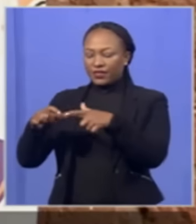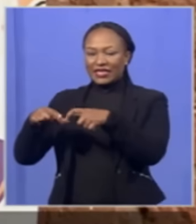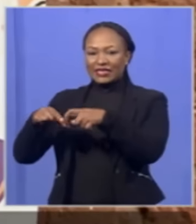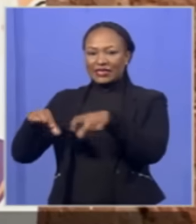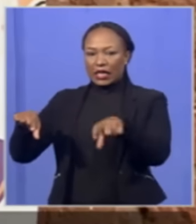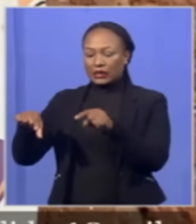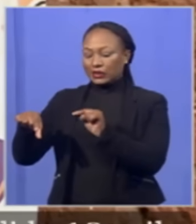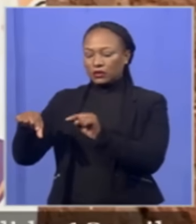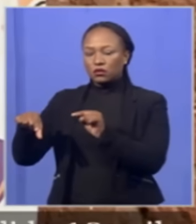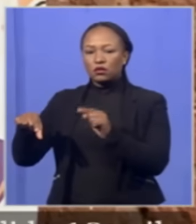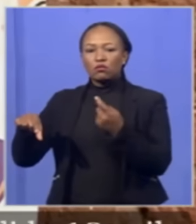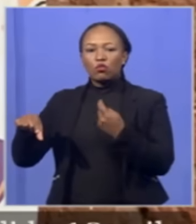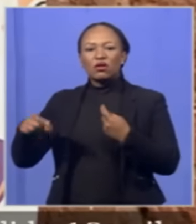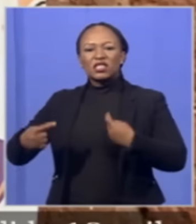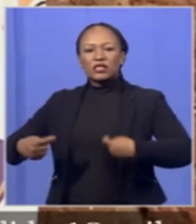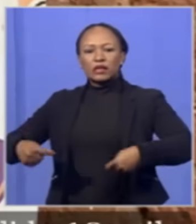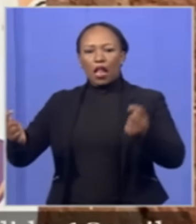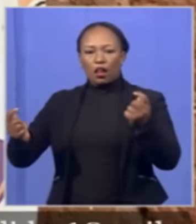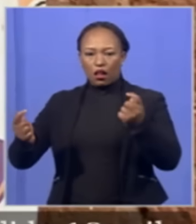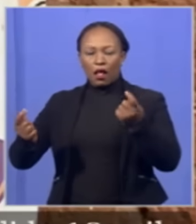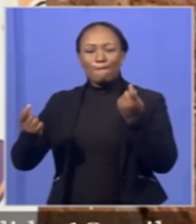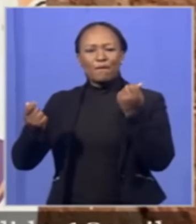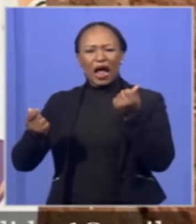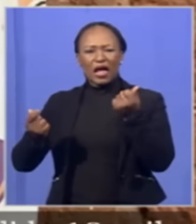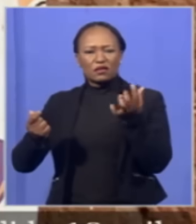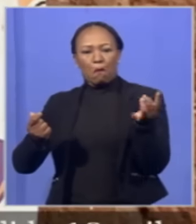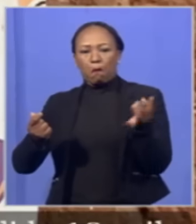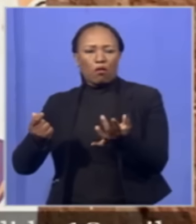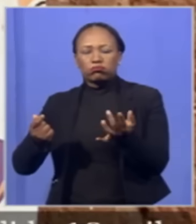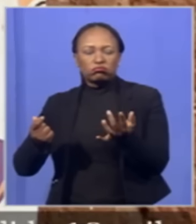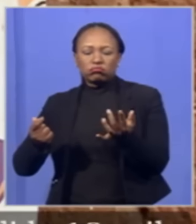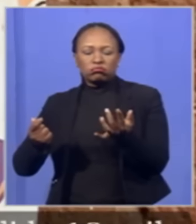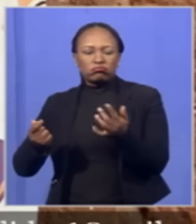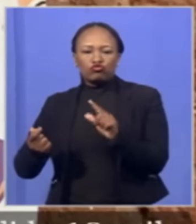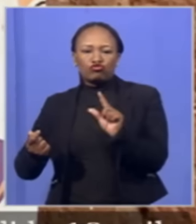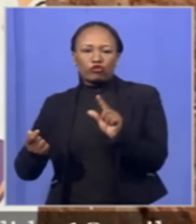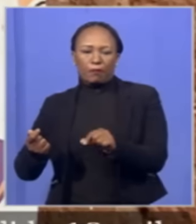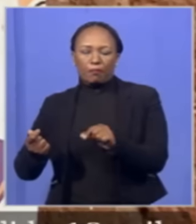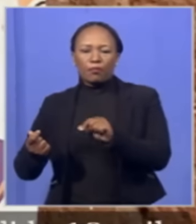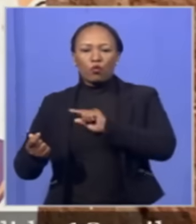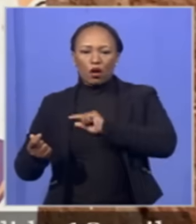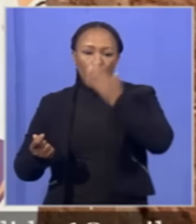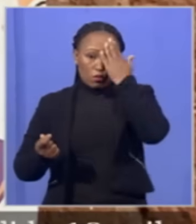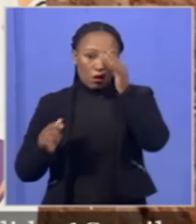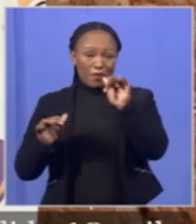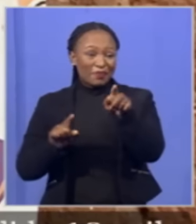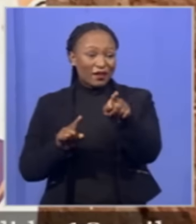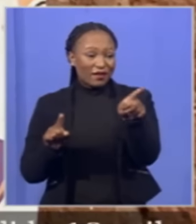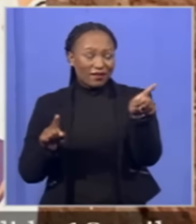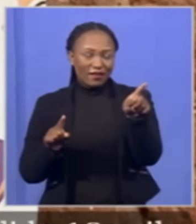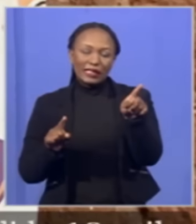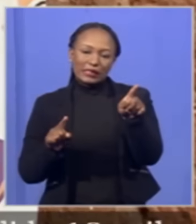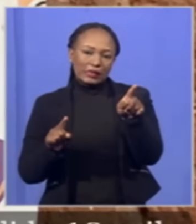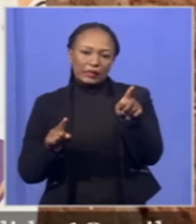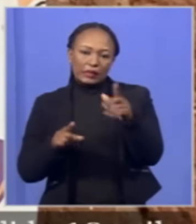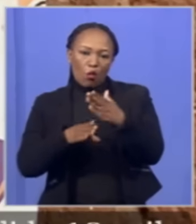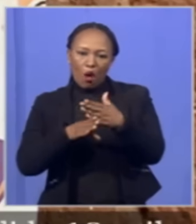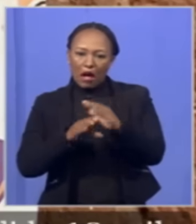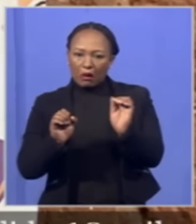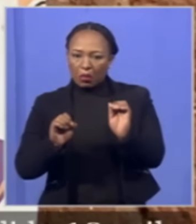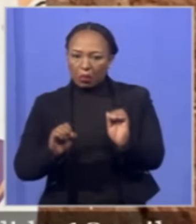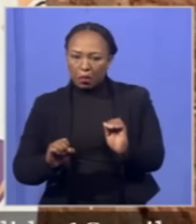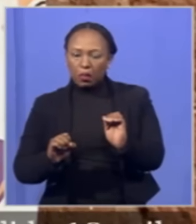e tlase ka baka la gore re tseba gore batho ba na mesebetsi bao ba sebetsang ba gola megolo e menyane so re